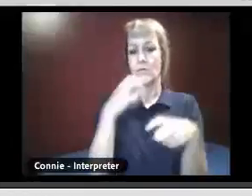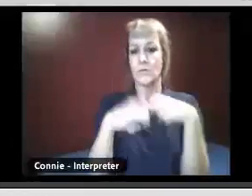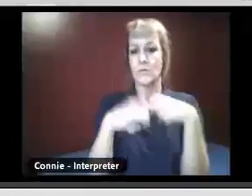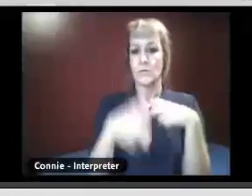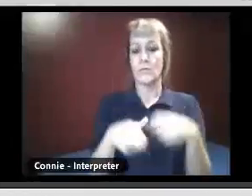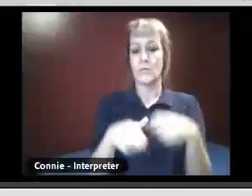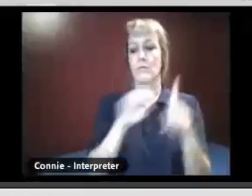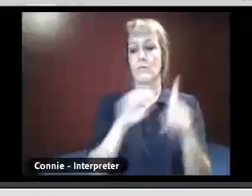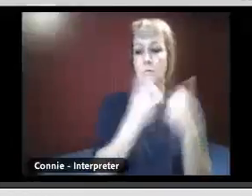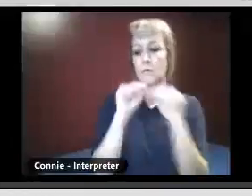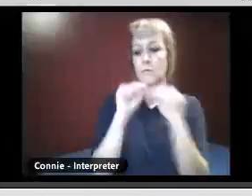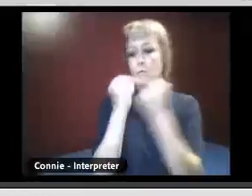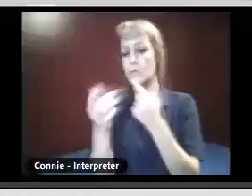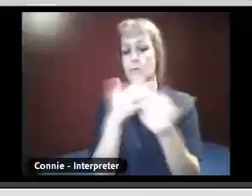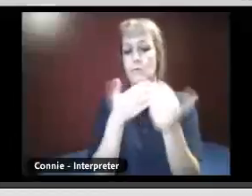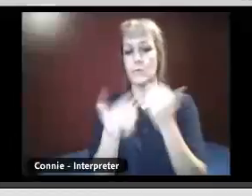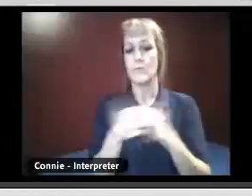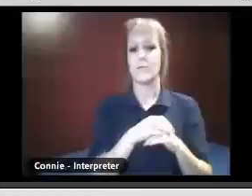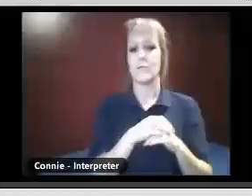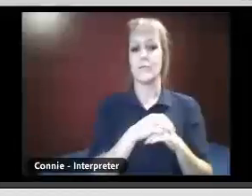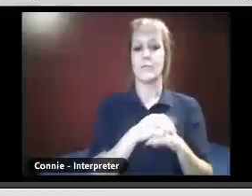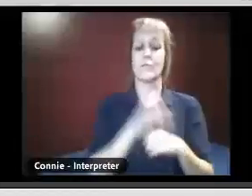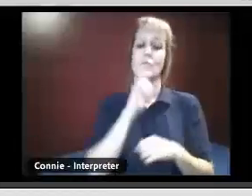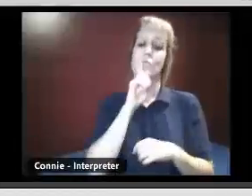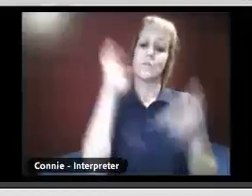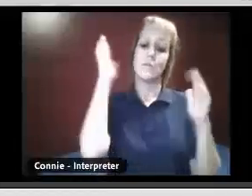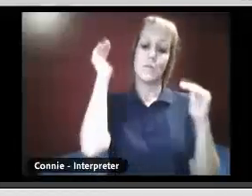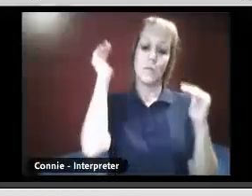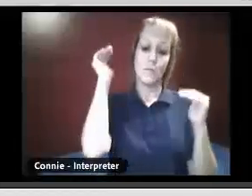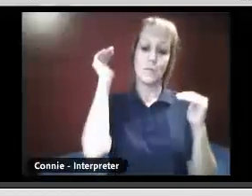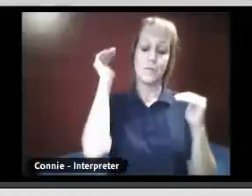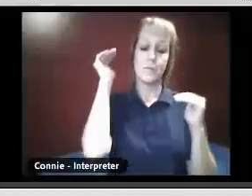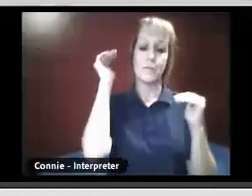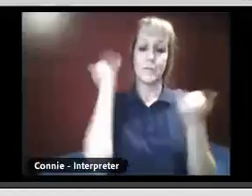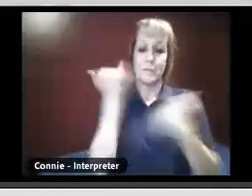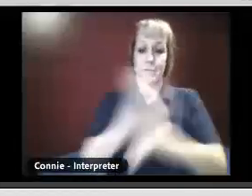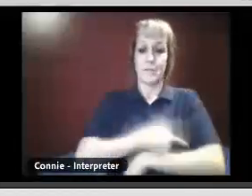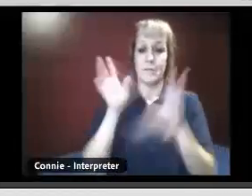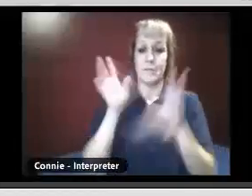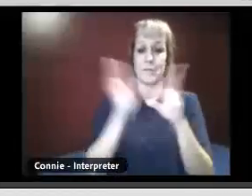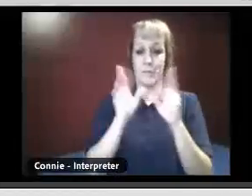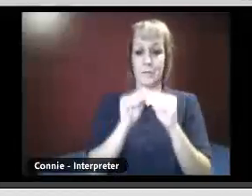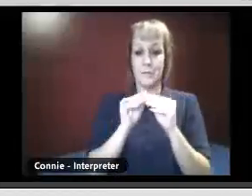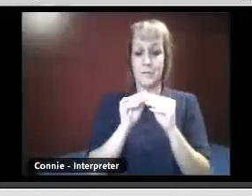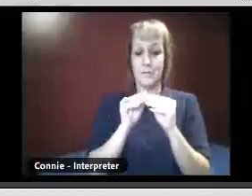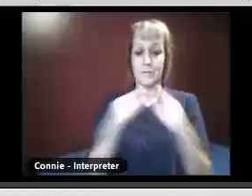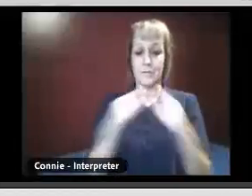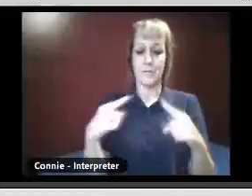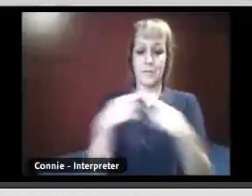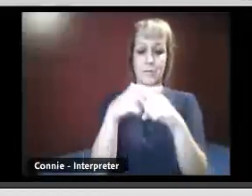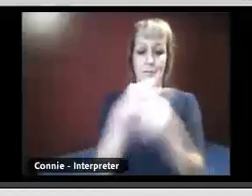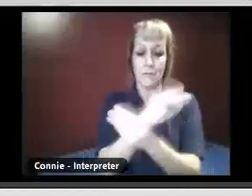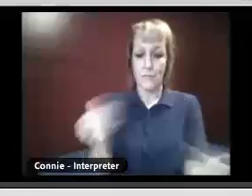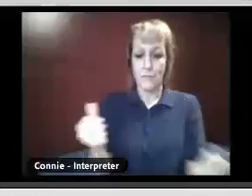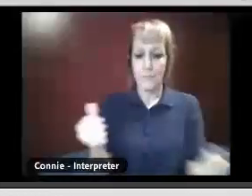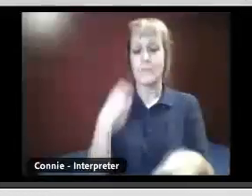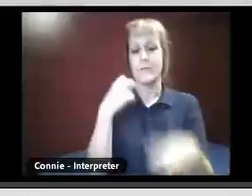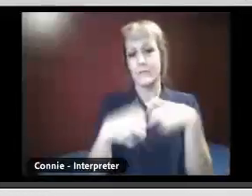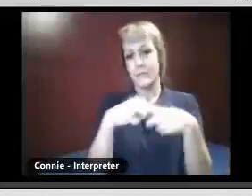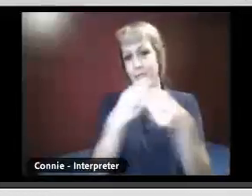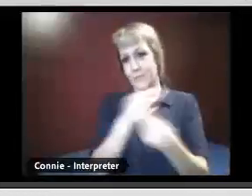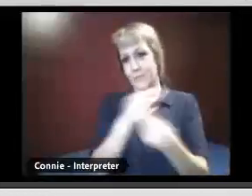things of that nature. So I truly hope that today's session, on conflict resolution, problem